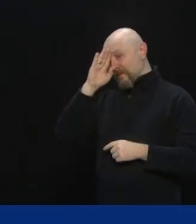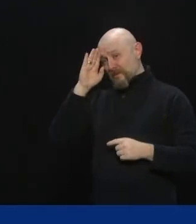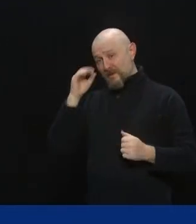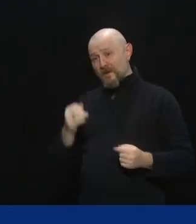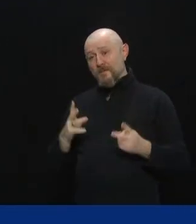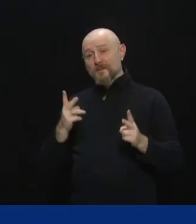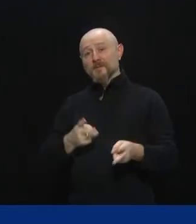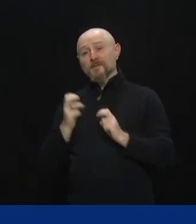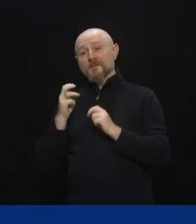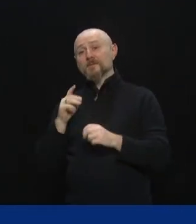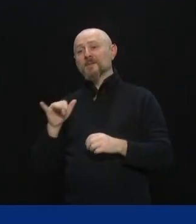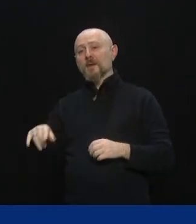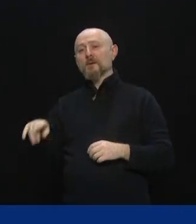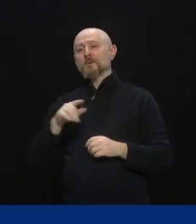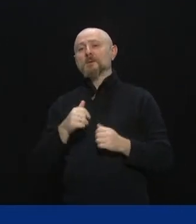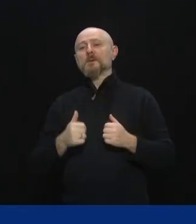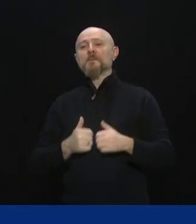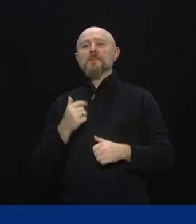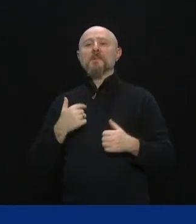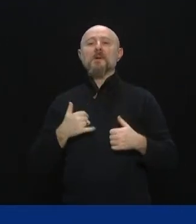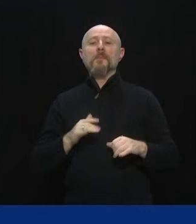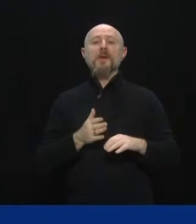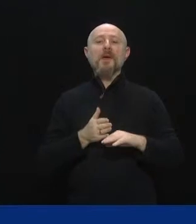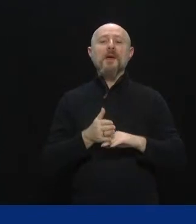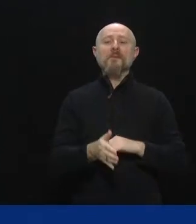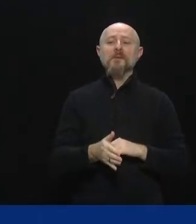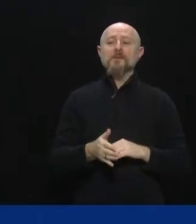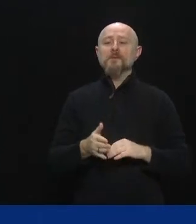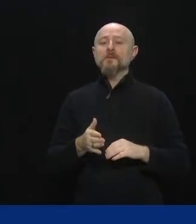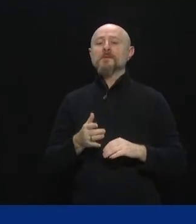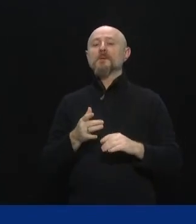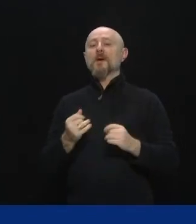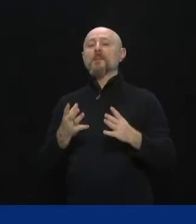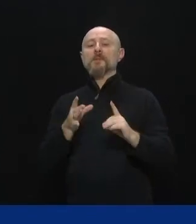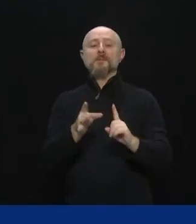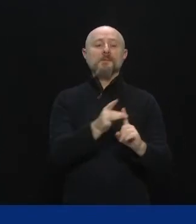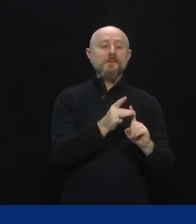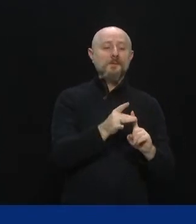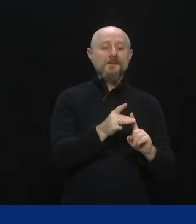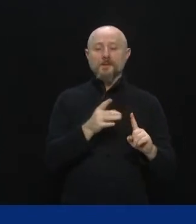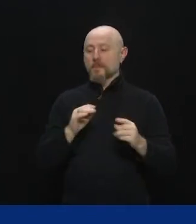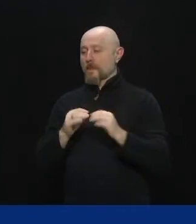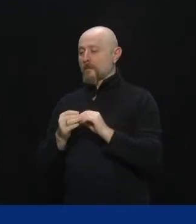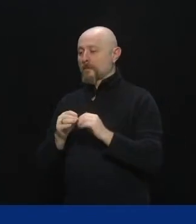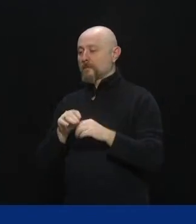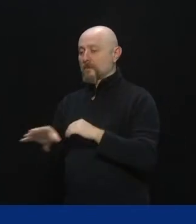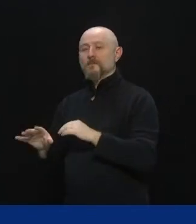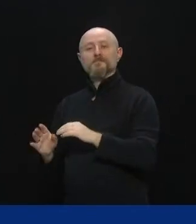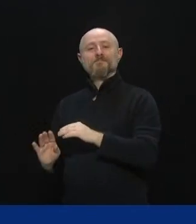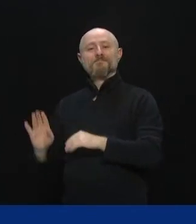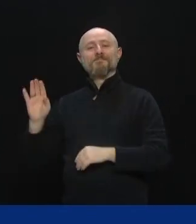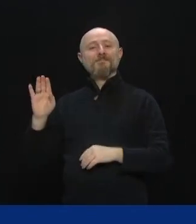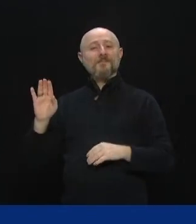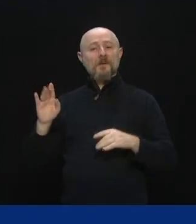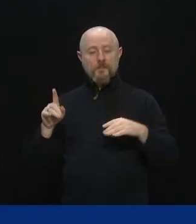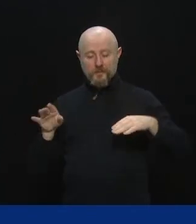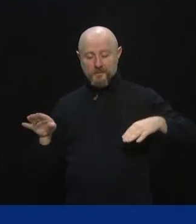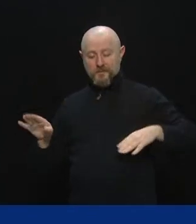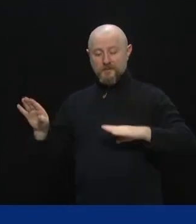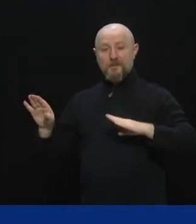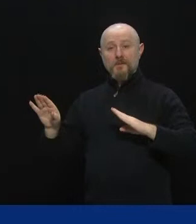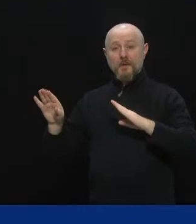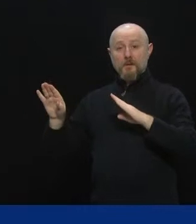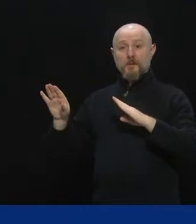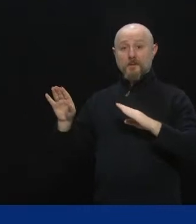had in the number of cases, and hospitalizations always lag behind. So if this correlates properly to our number